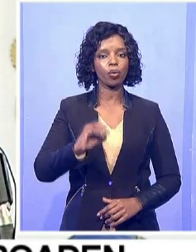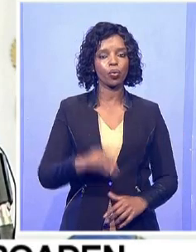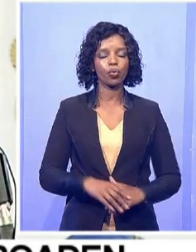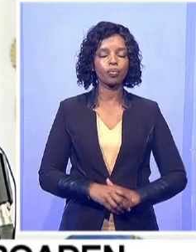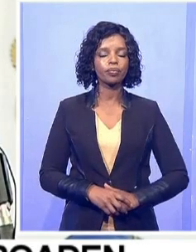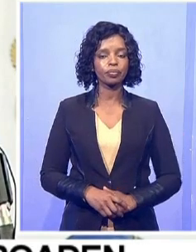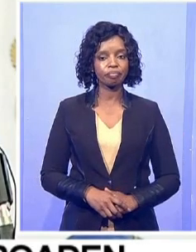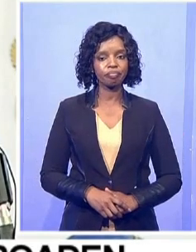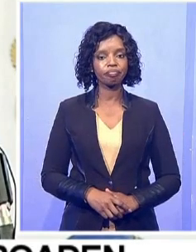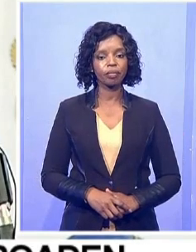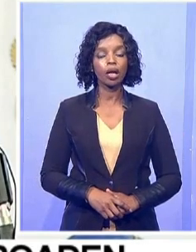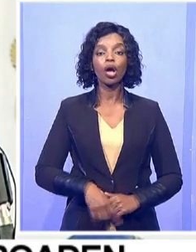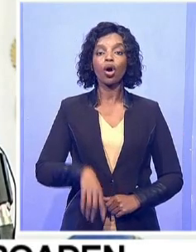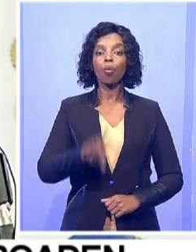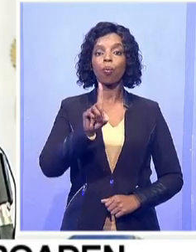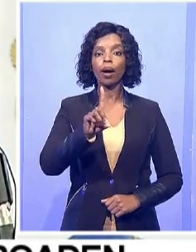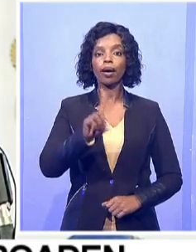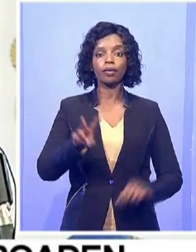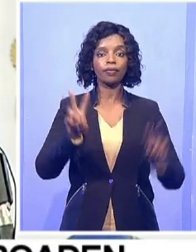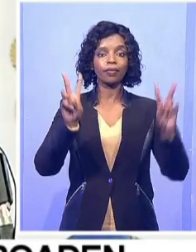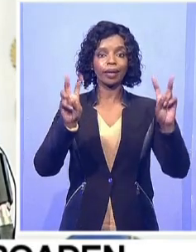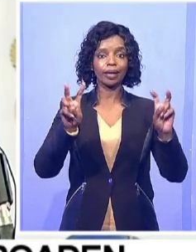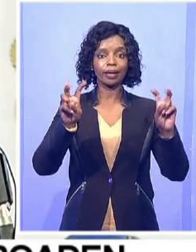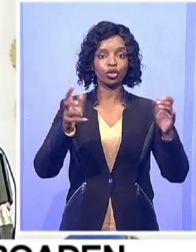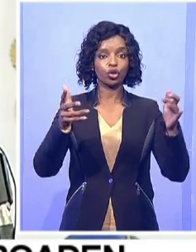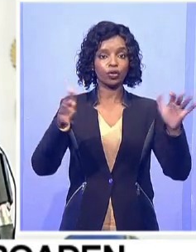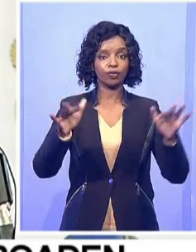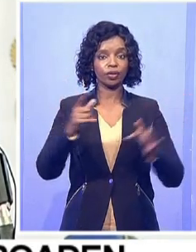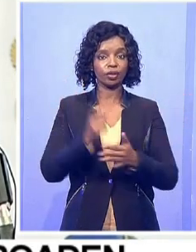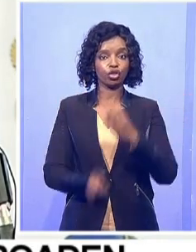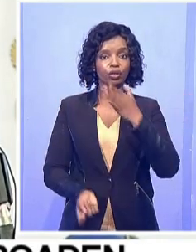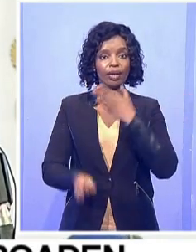One of the issues raised in the memorandum relates to